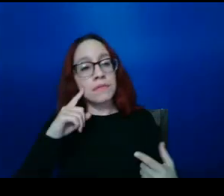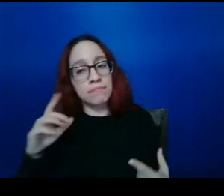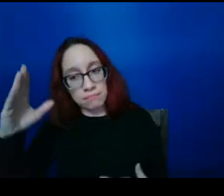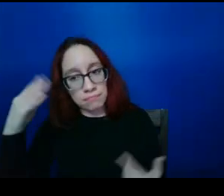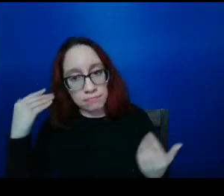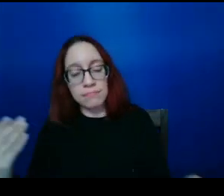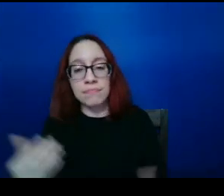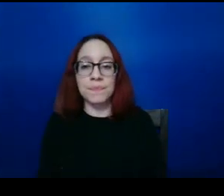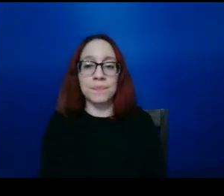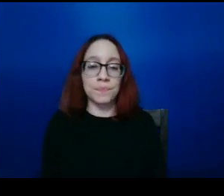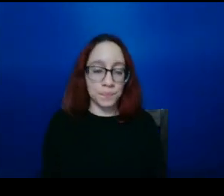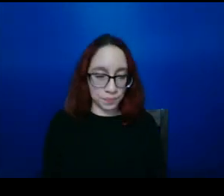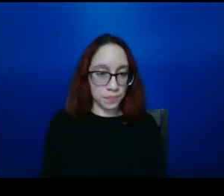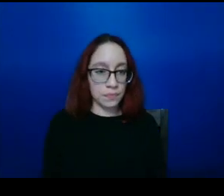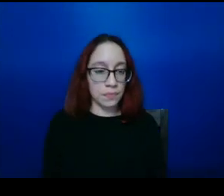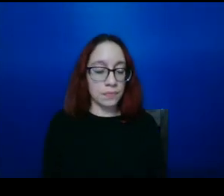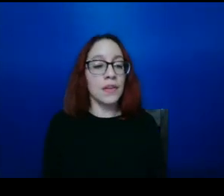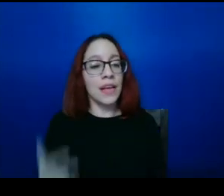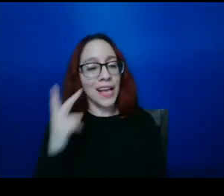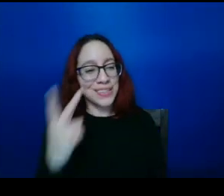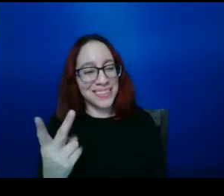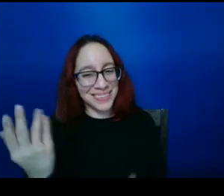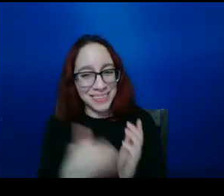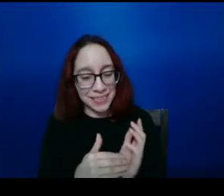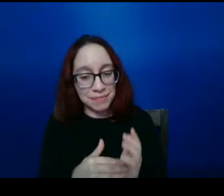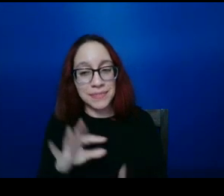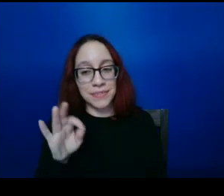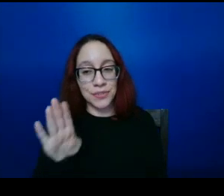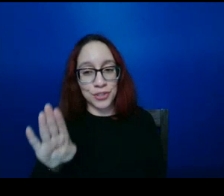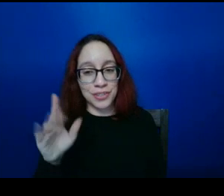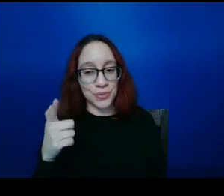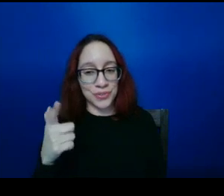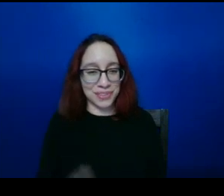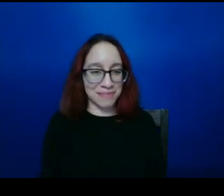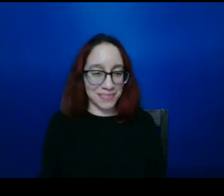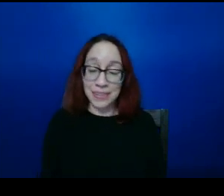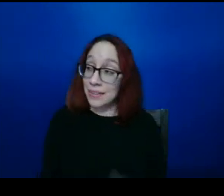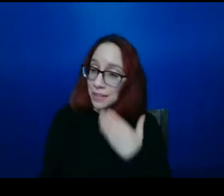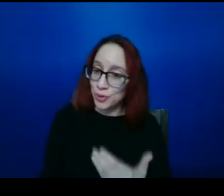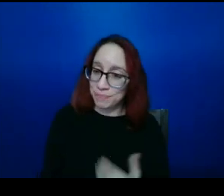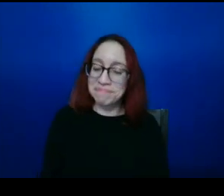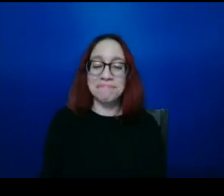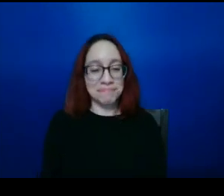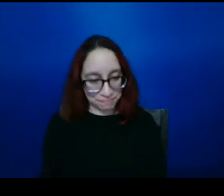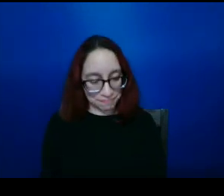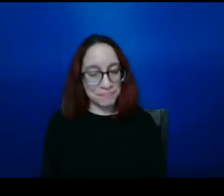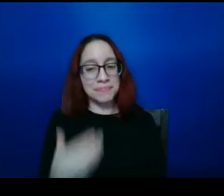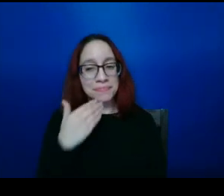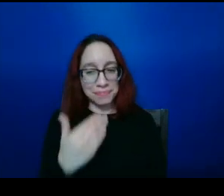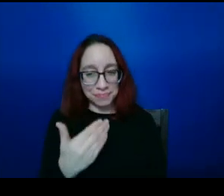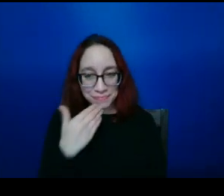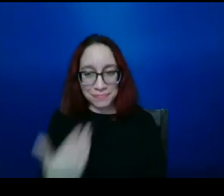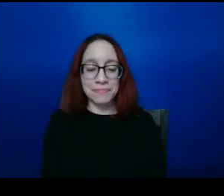it. Motion passes unanimously. I will see you again February 21st. Thank you. Thank you, Mr. Burns. Thank you, Ms.